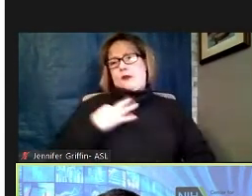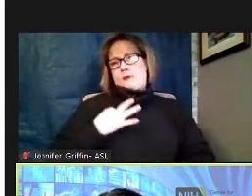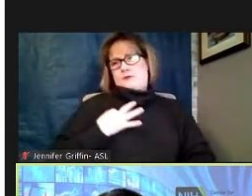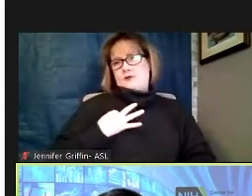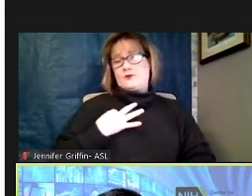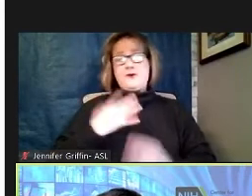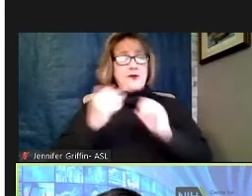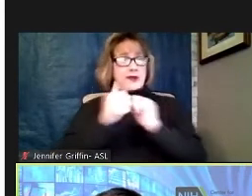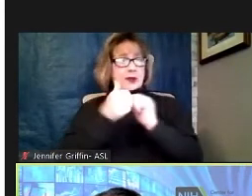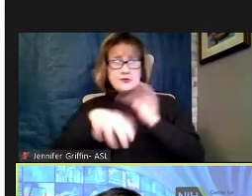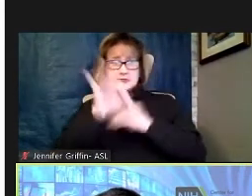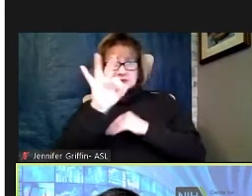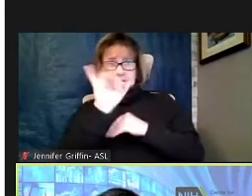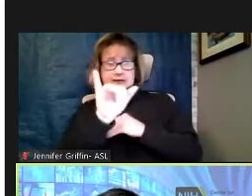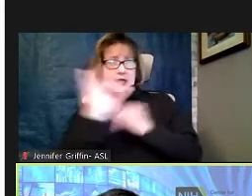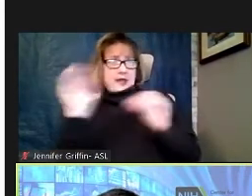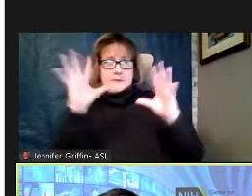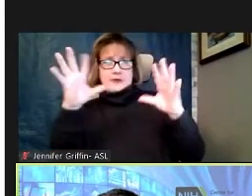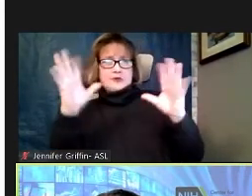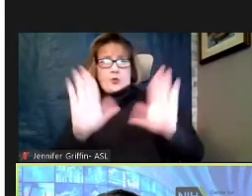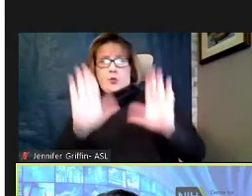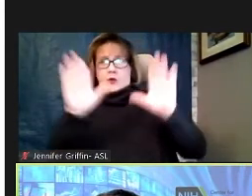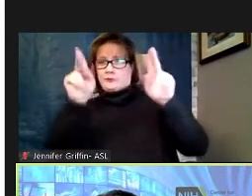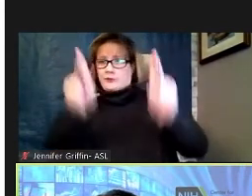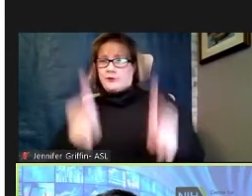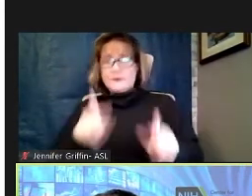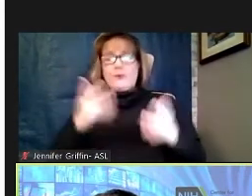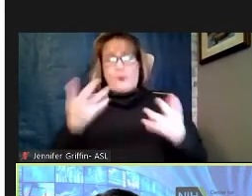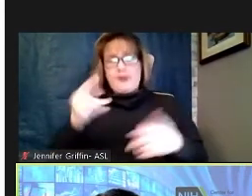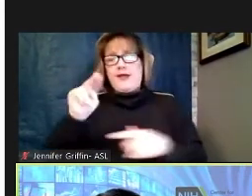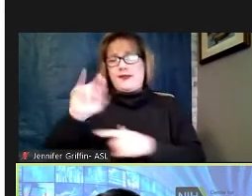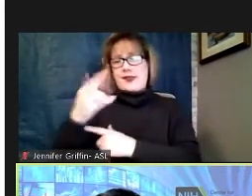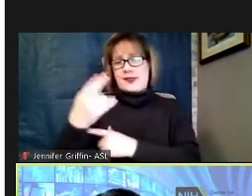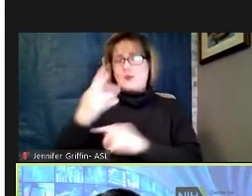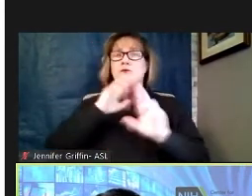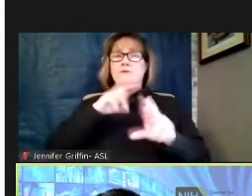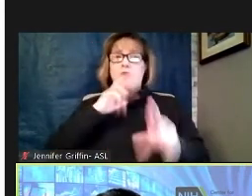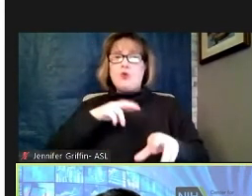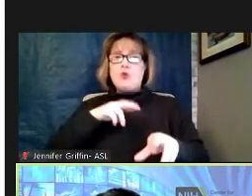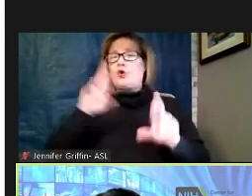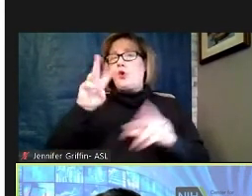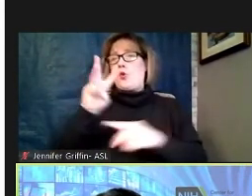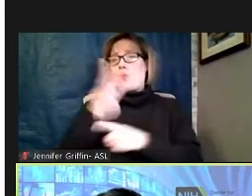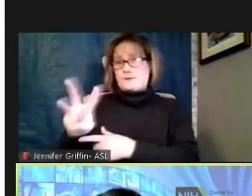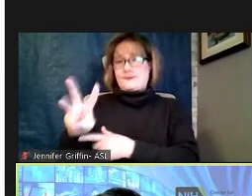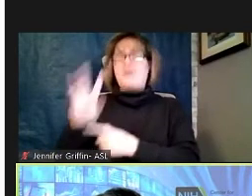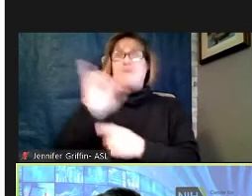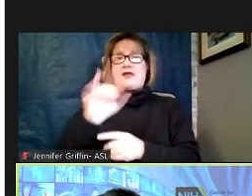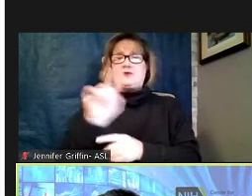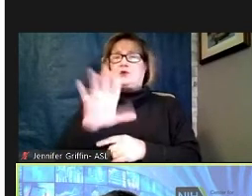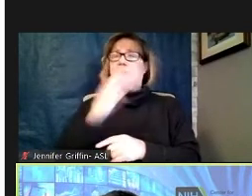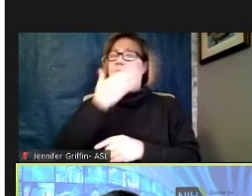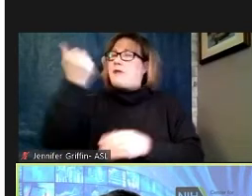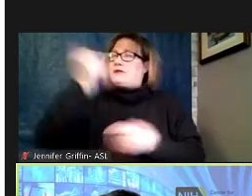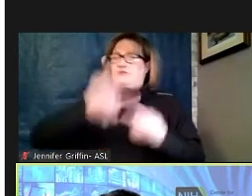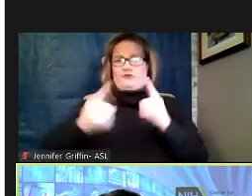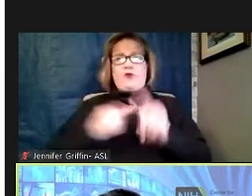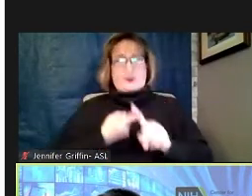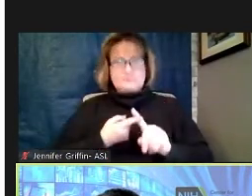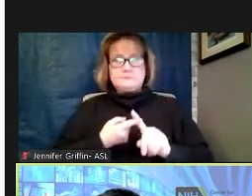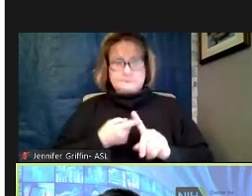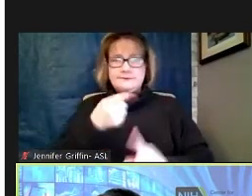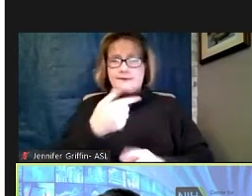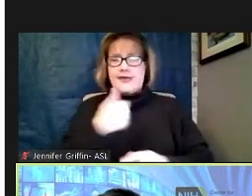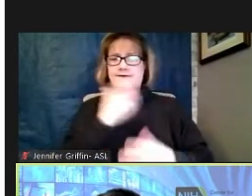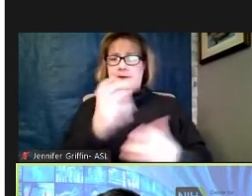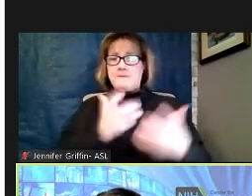how will you find this magical person? Well, the NIH Reporter website is really going to be your best friend. It has a